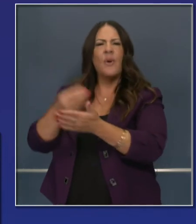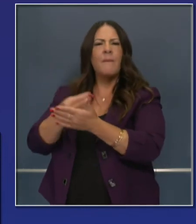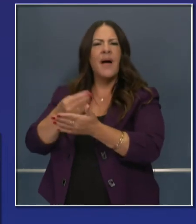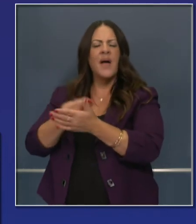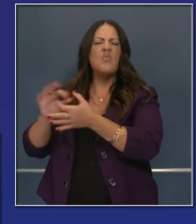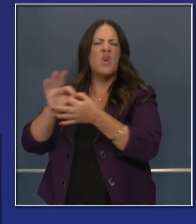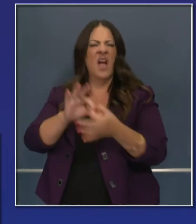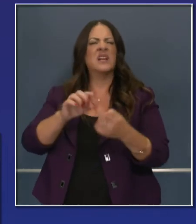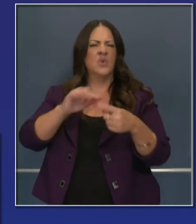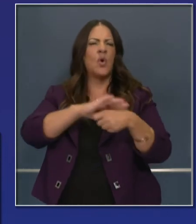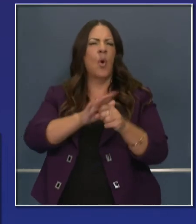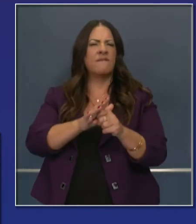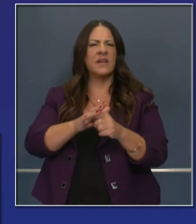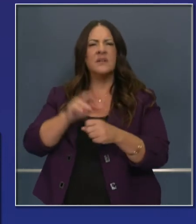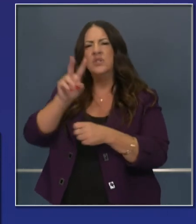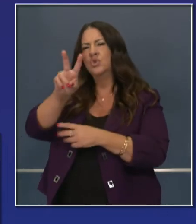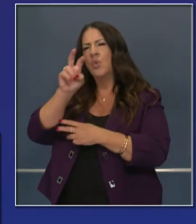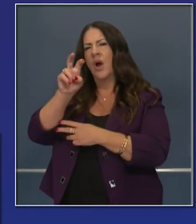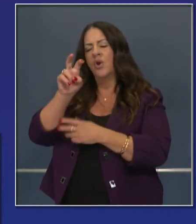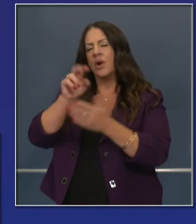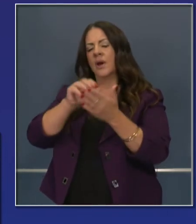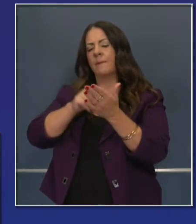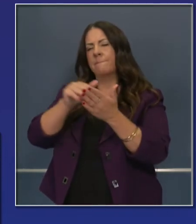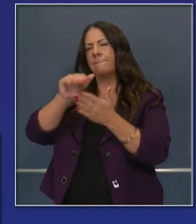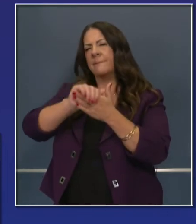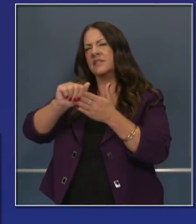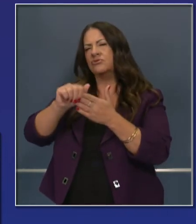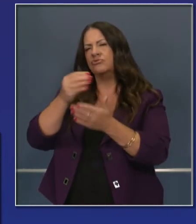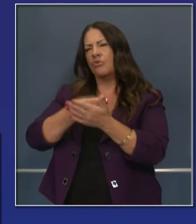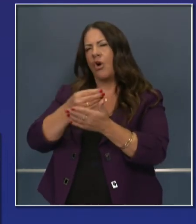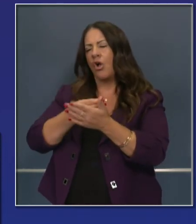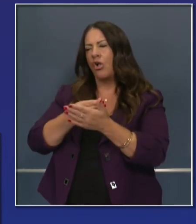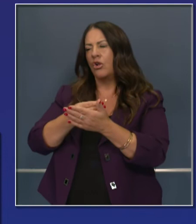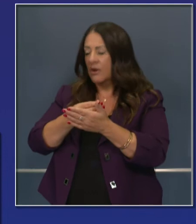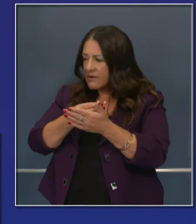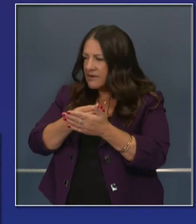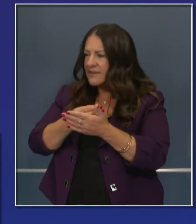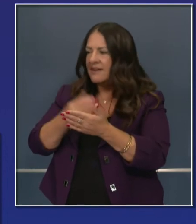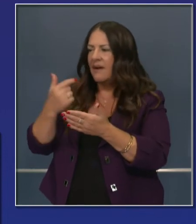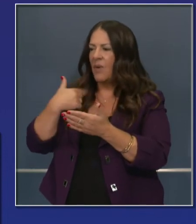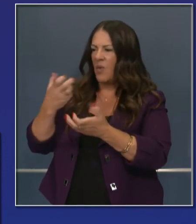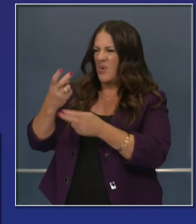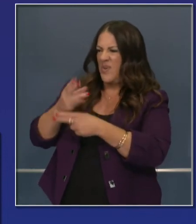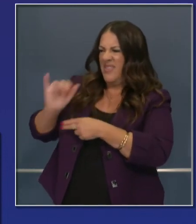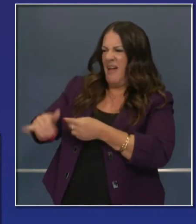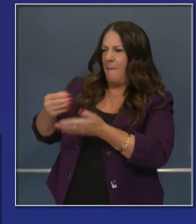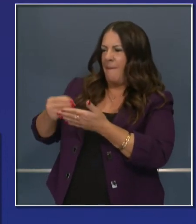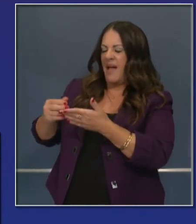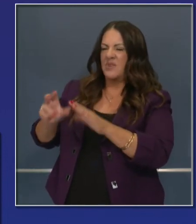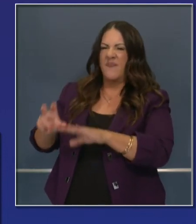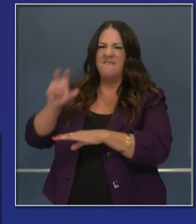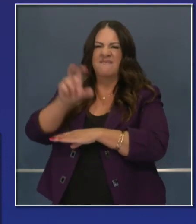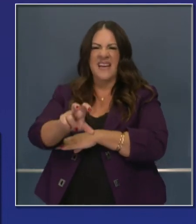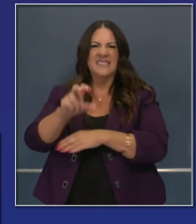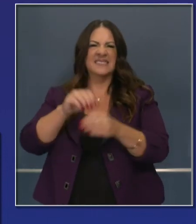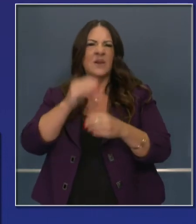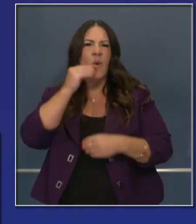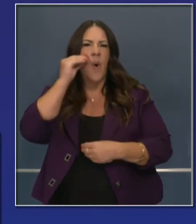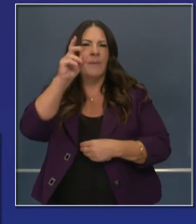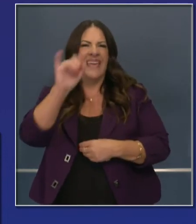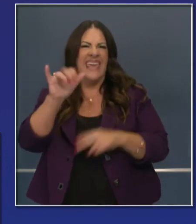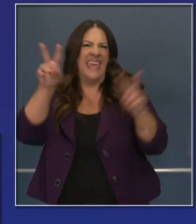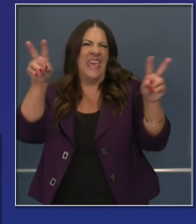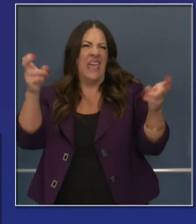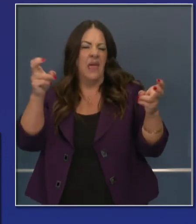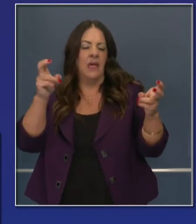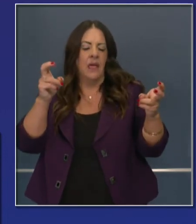money, $200 million of additional money that we now want to invest in our home key funding. This, we believe,